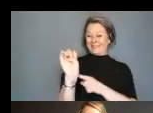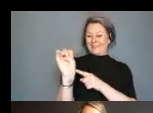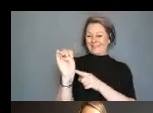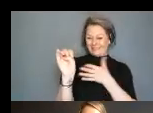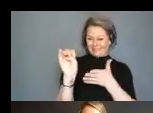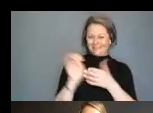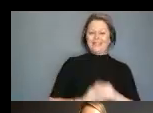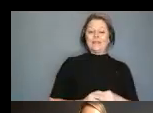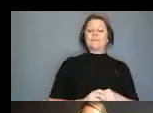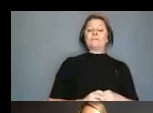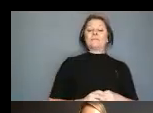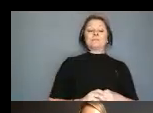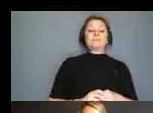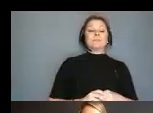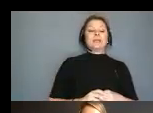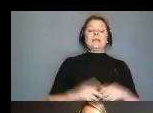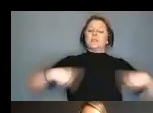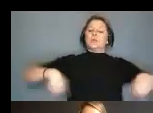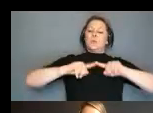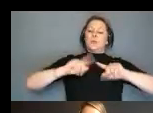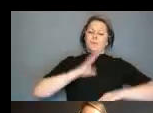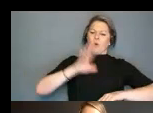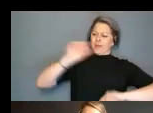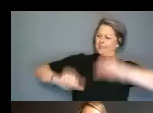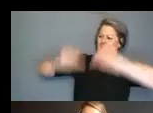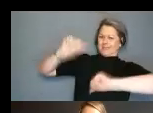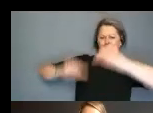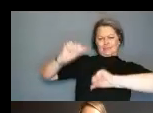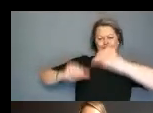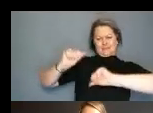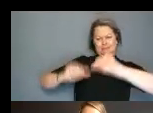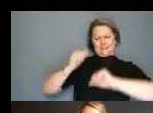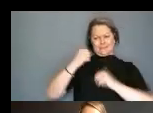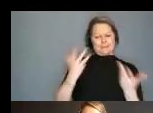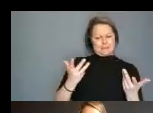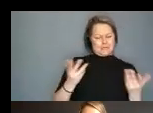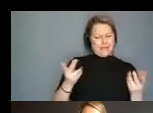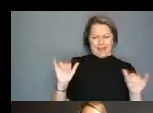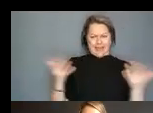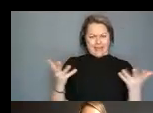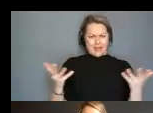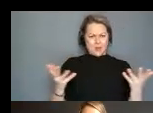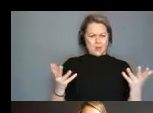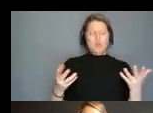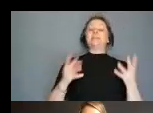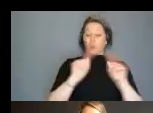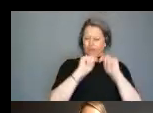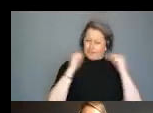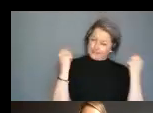In terms of how we formally assess capacity under adult protection, so as Henry noted, we do use an interdisciplinary